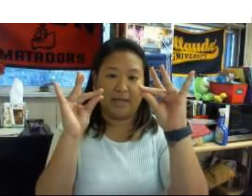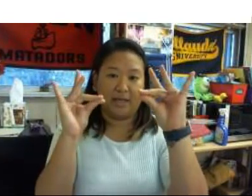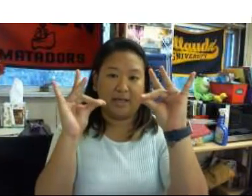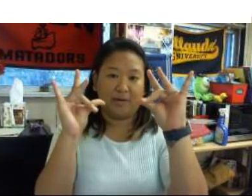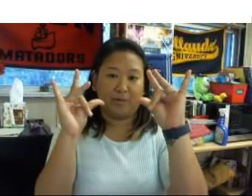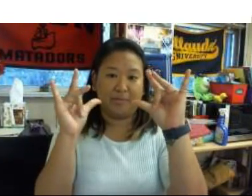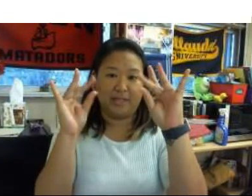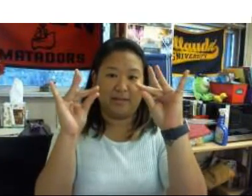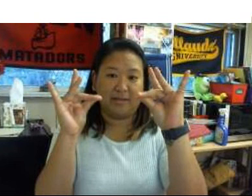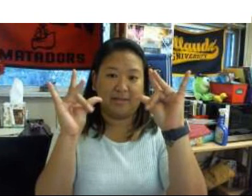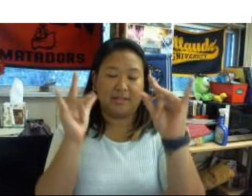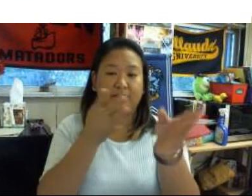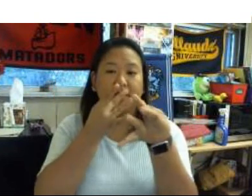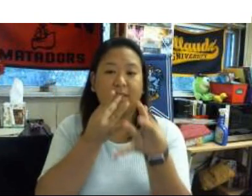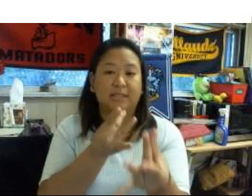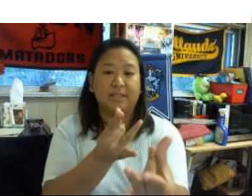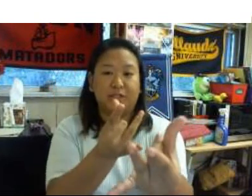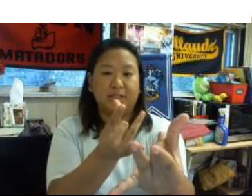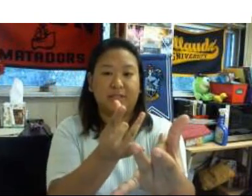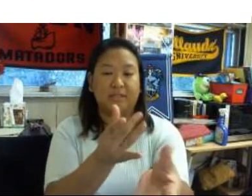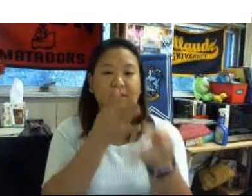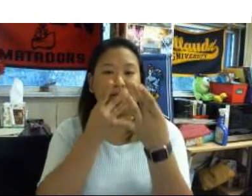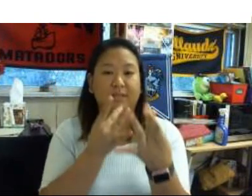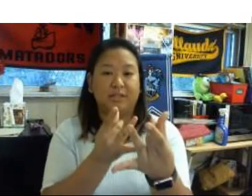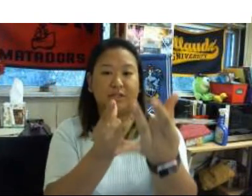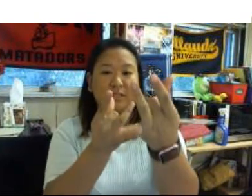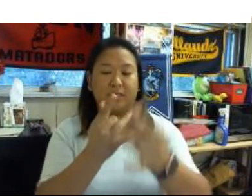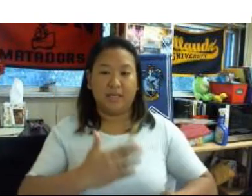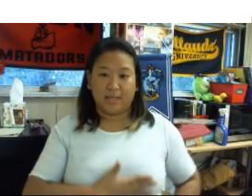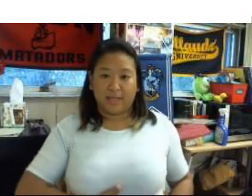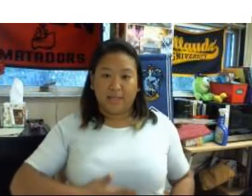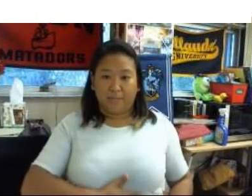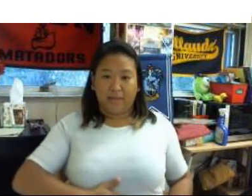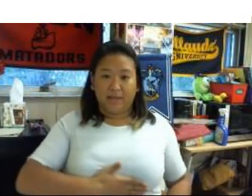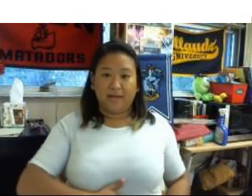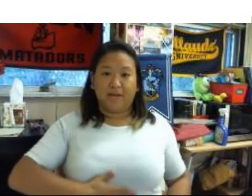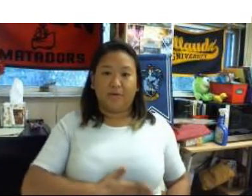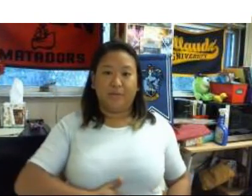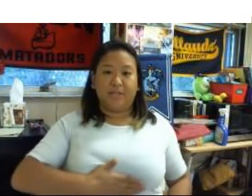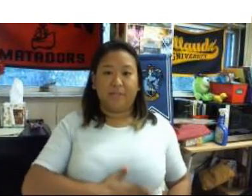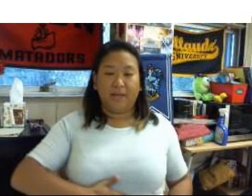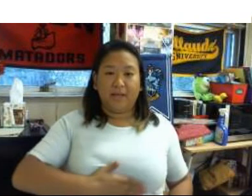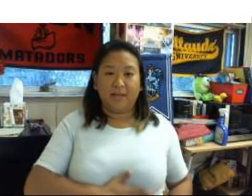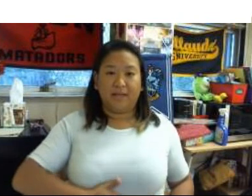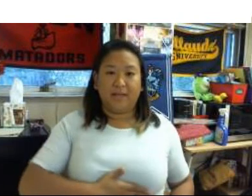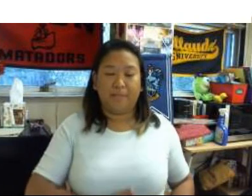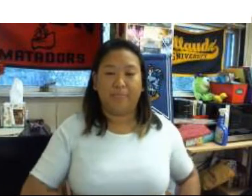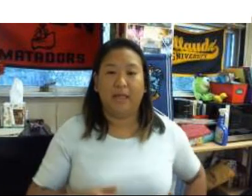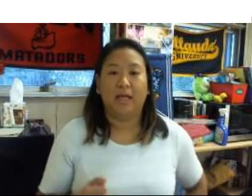kind of rubs like this. Delicious. Delicious. Yummy. Rub your stomach.